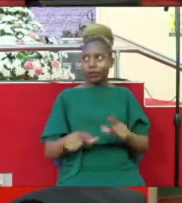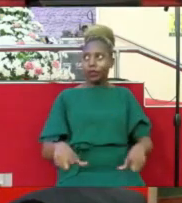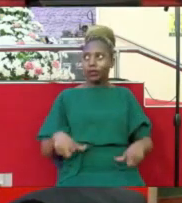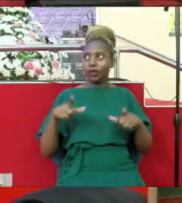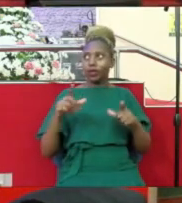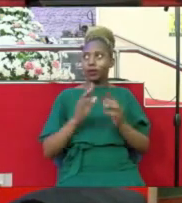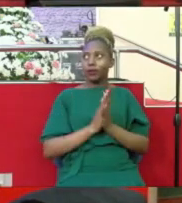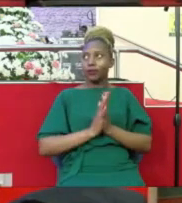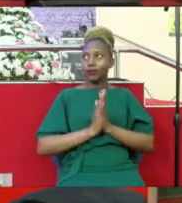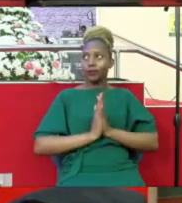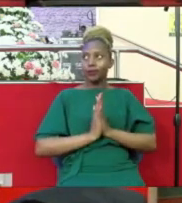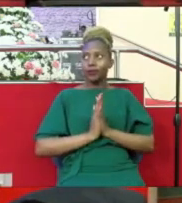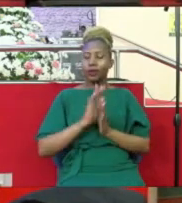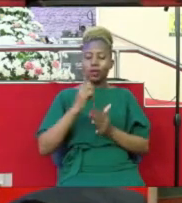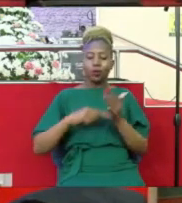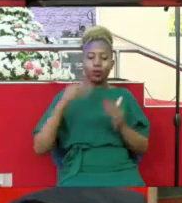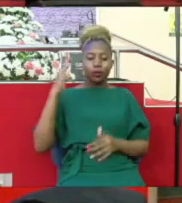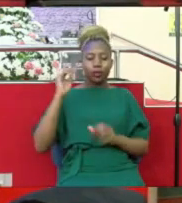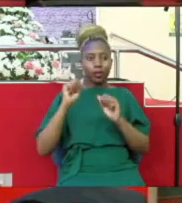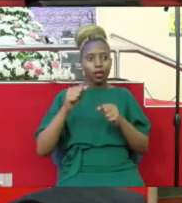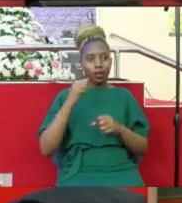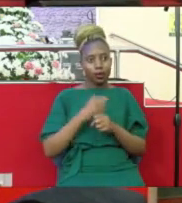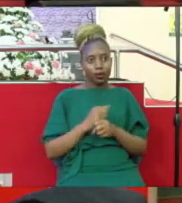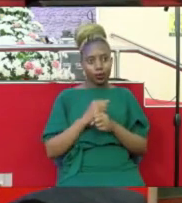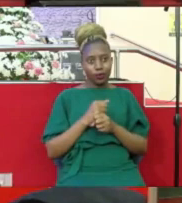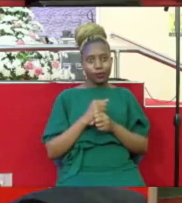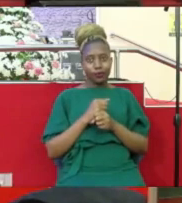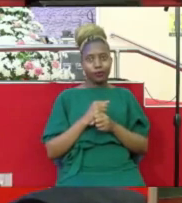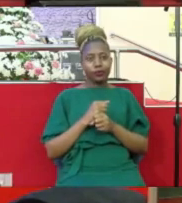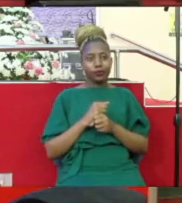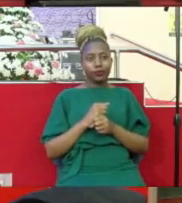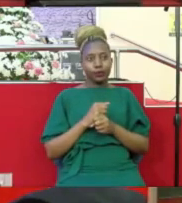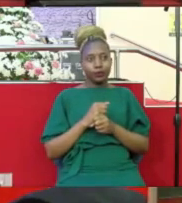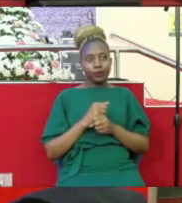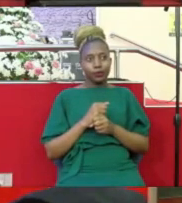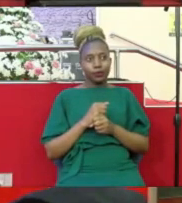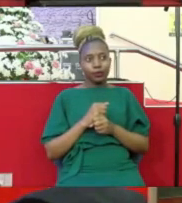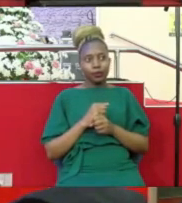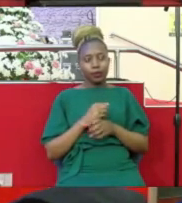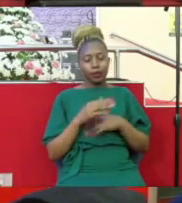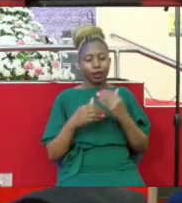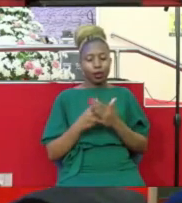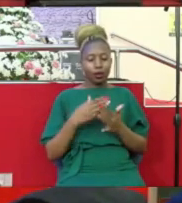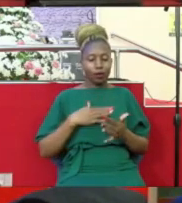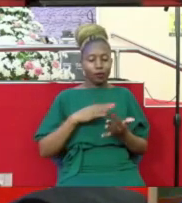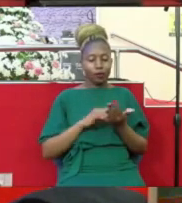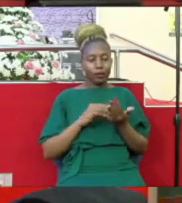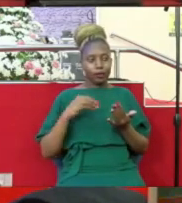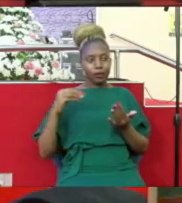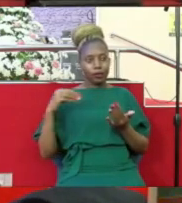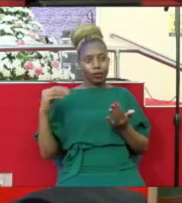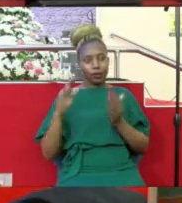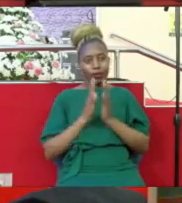one thing I'm going to do is bless the Lord. Oh my soul, one thing